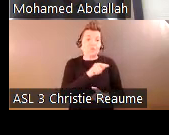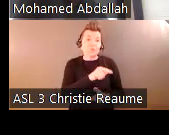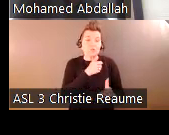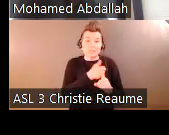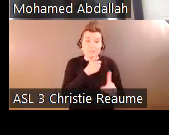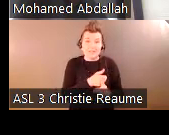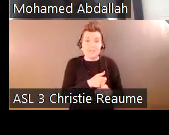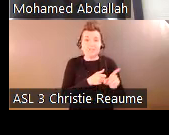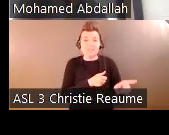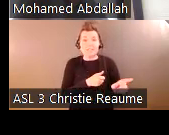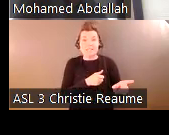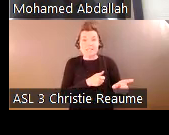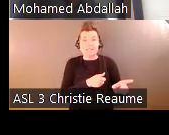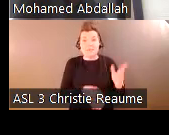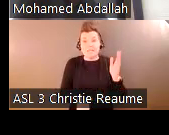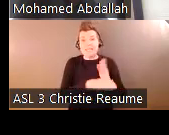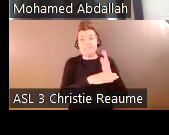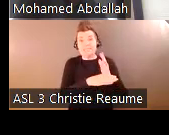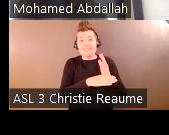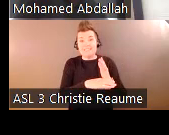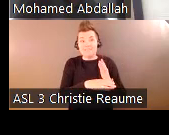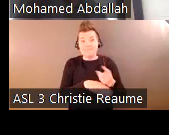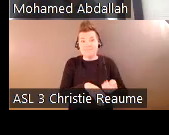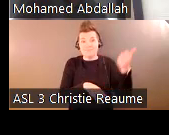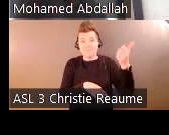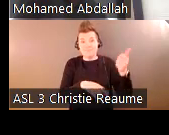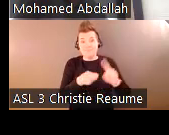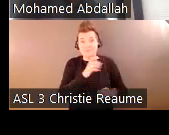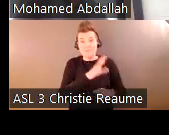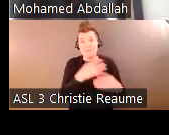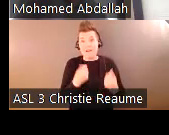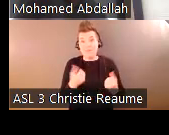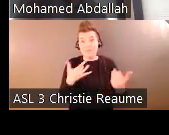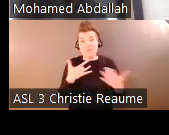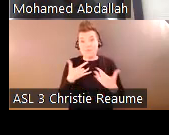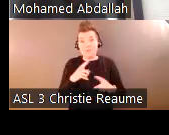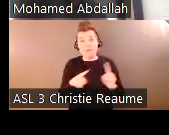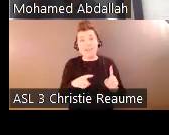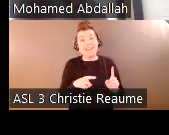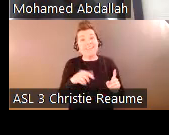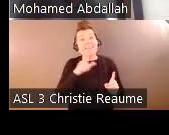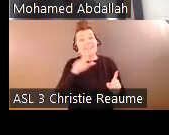evicted due to health concerns, but it was perceived as a behavior issue